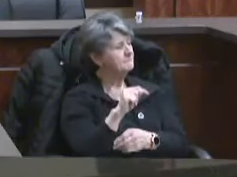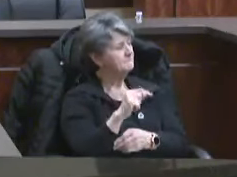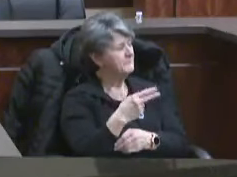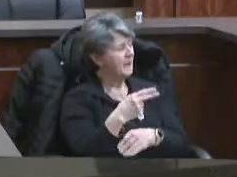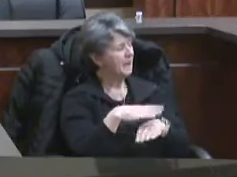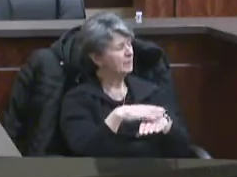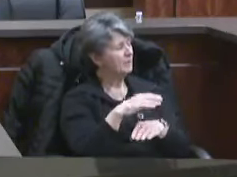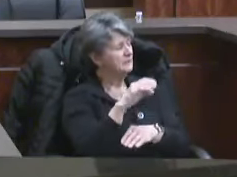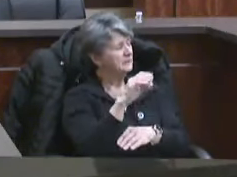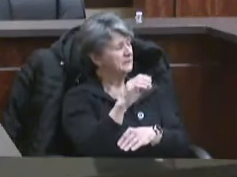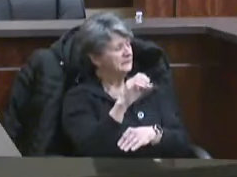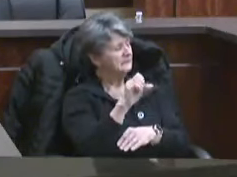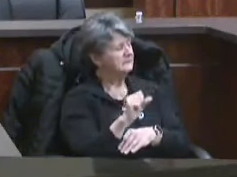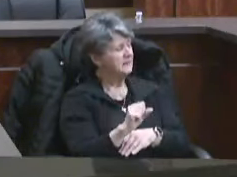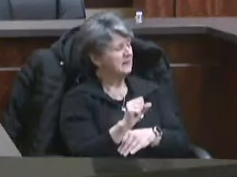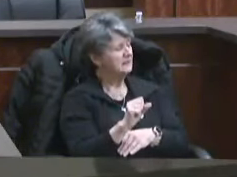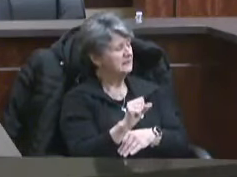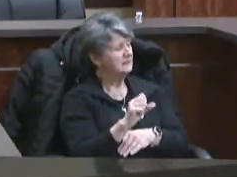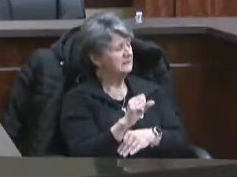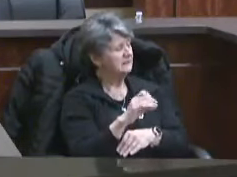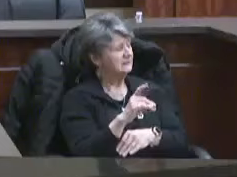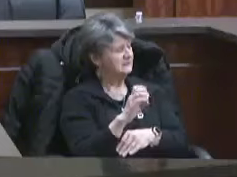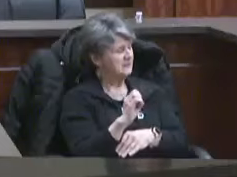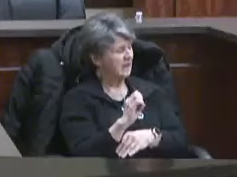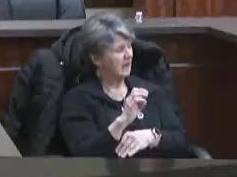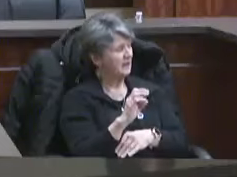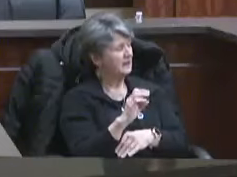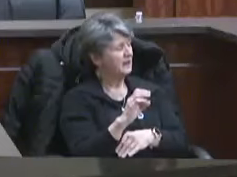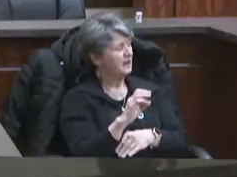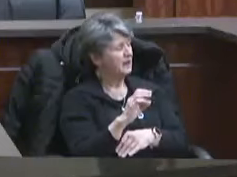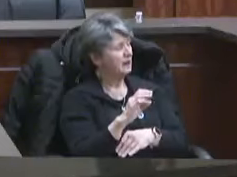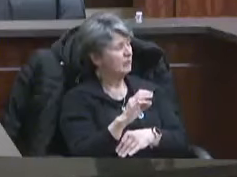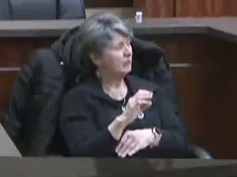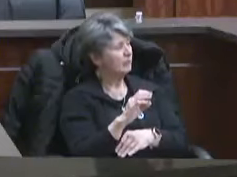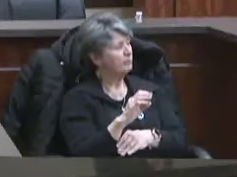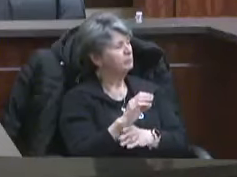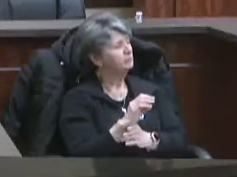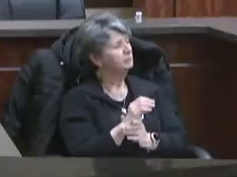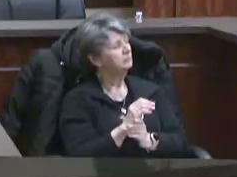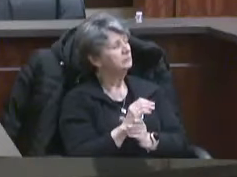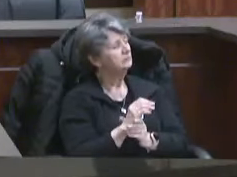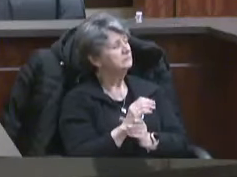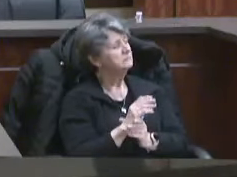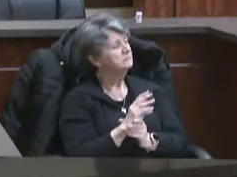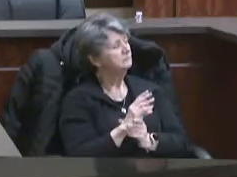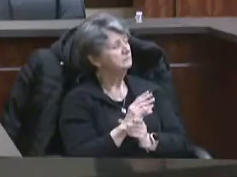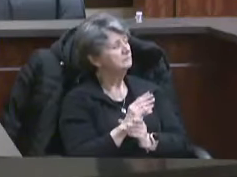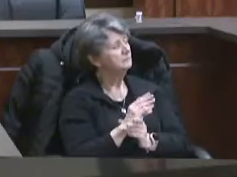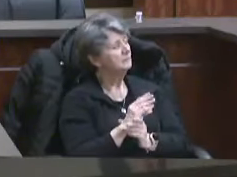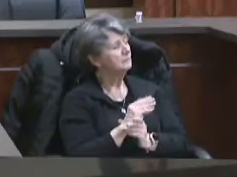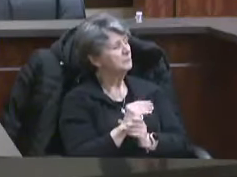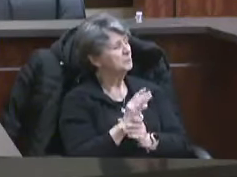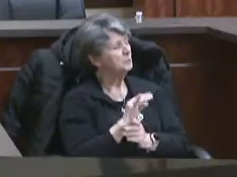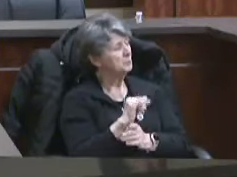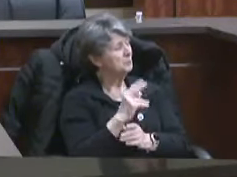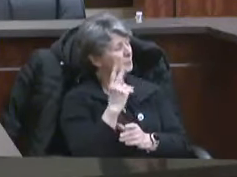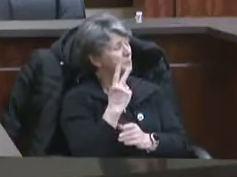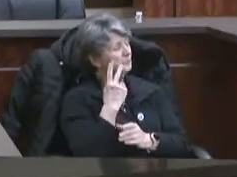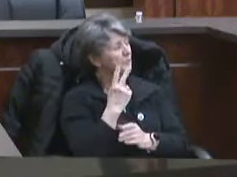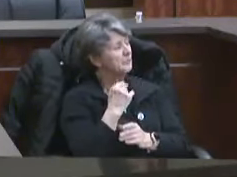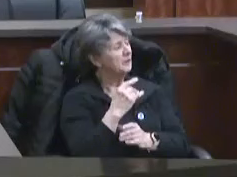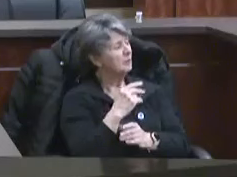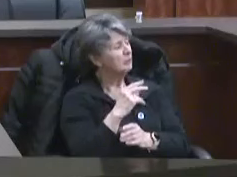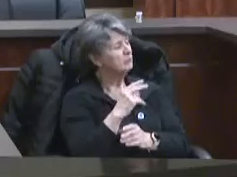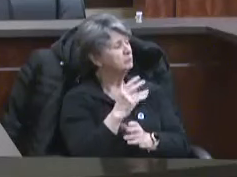south side of McCullough Field between the one softball diamond and then those soccer fields. And you'll see as you go